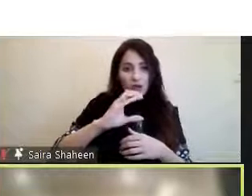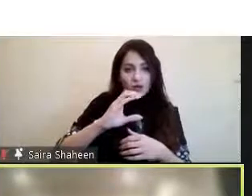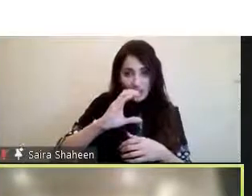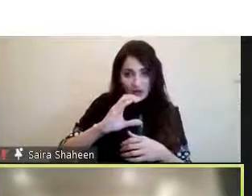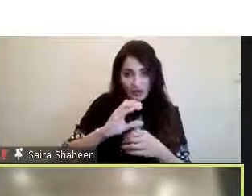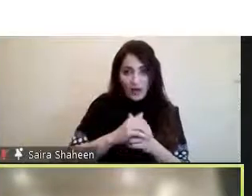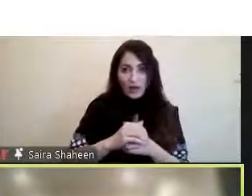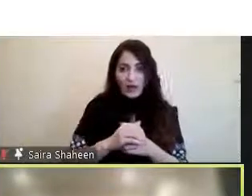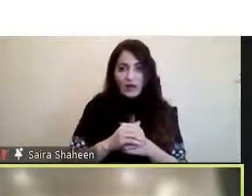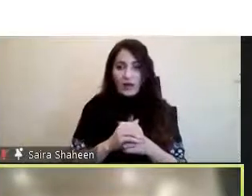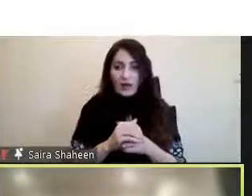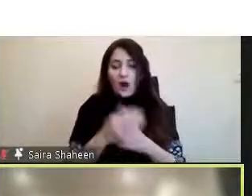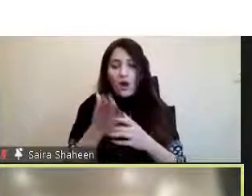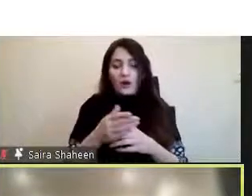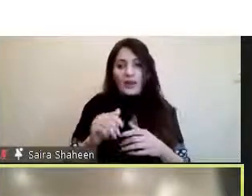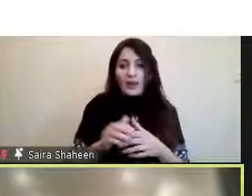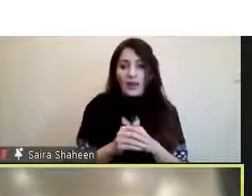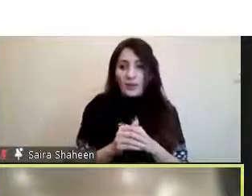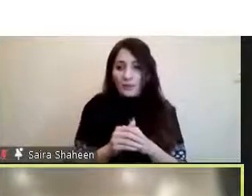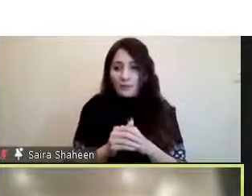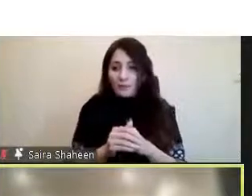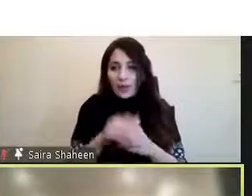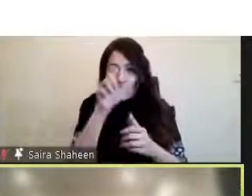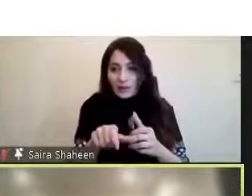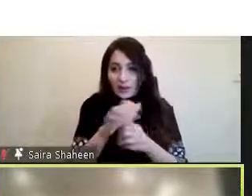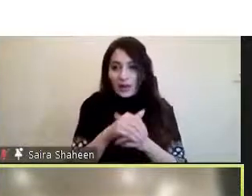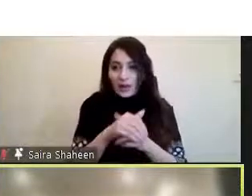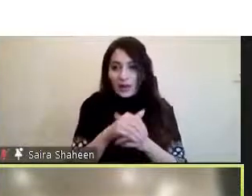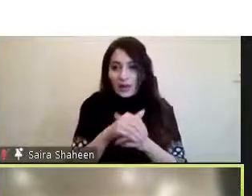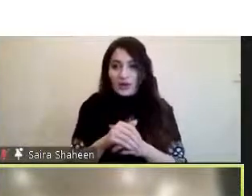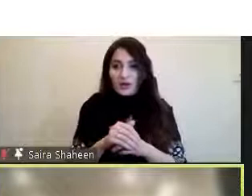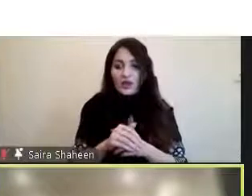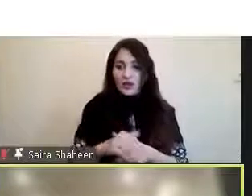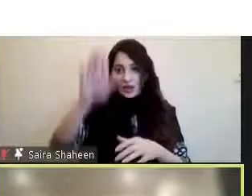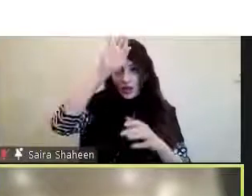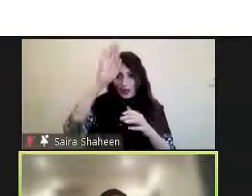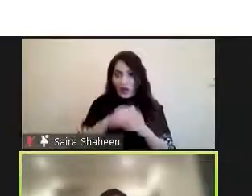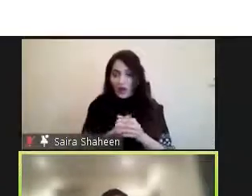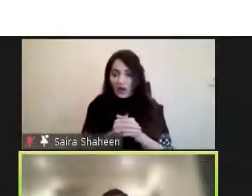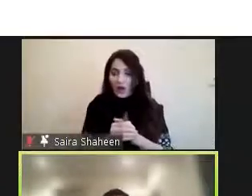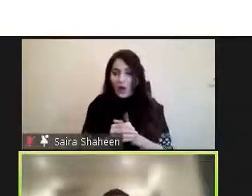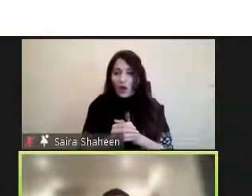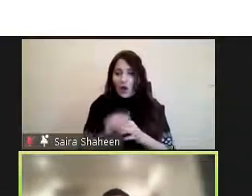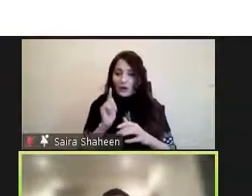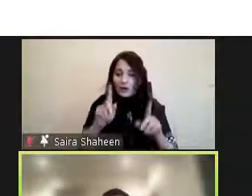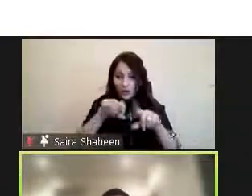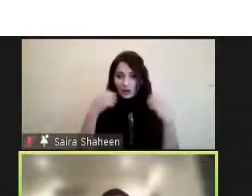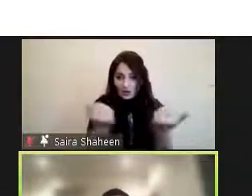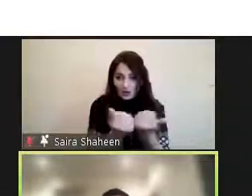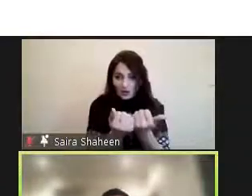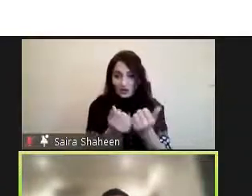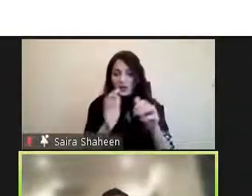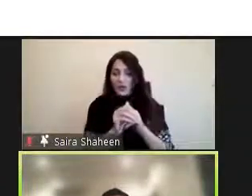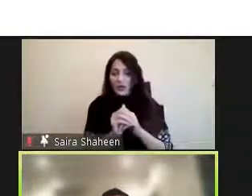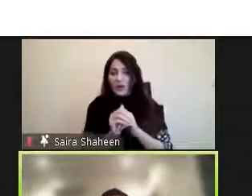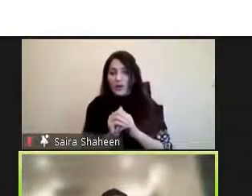He's the head of group sustainability at Dialogue Axiata and has been a driving force of the MNO championing